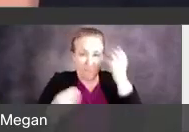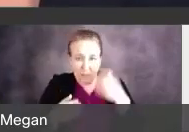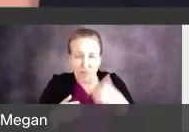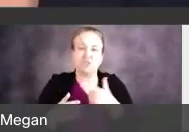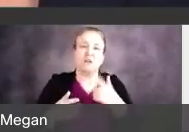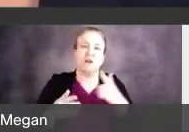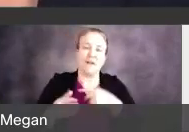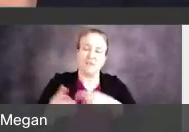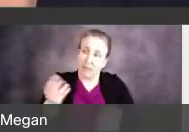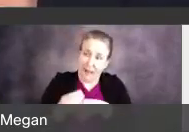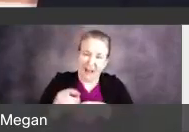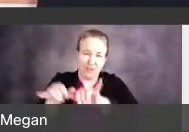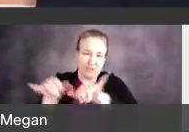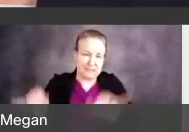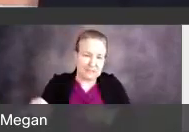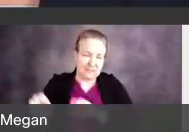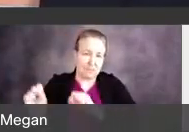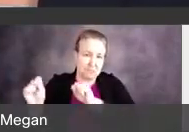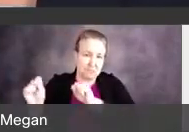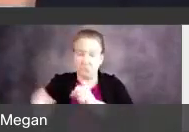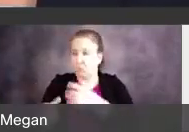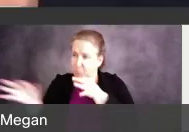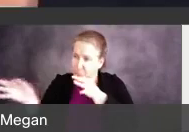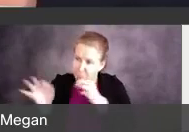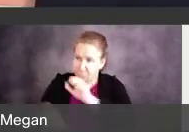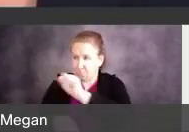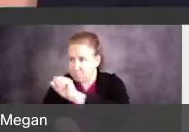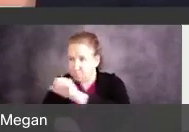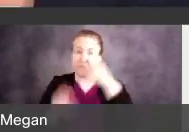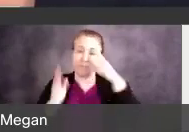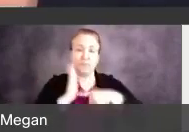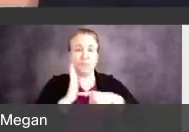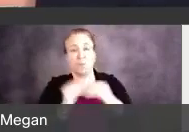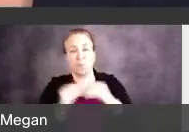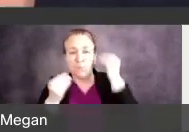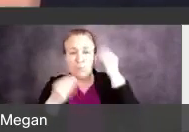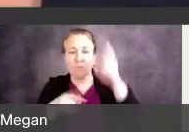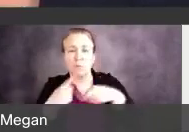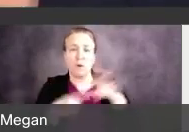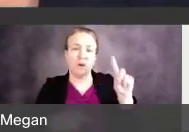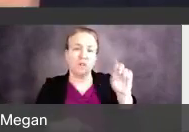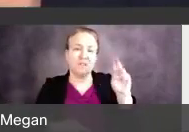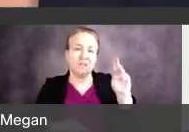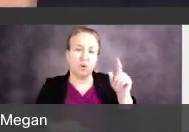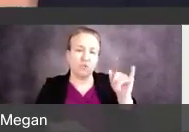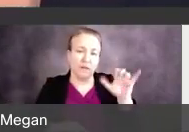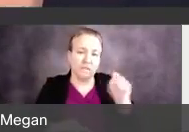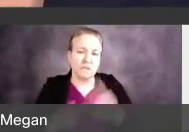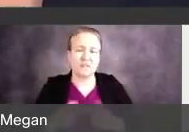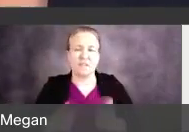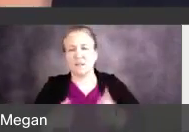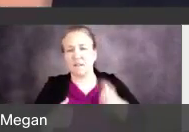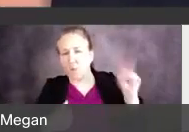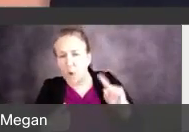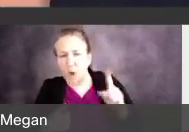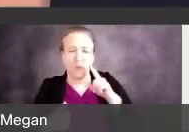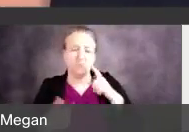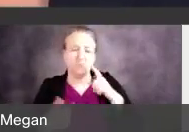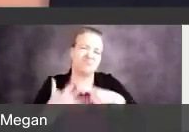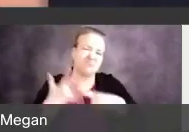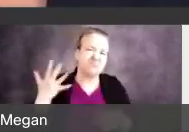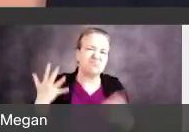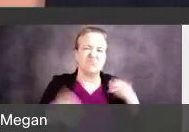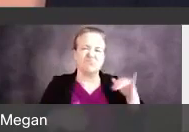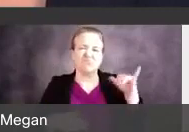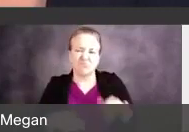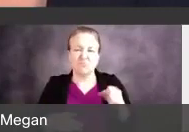be inputted into the system. Some, more information about demographics, where you live, just some other things like that. And so all